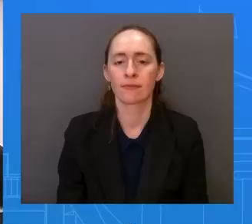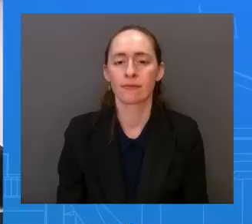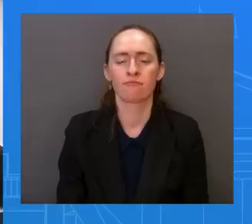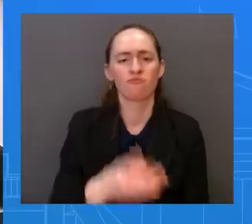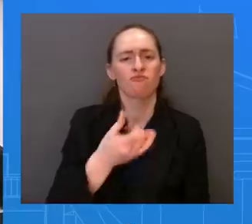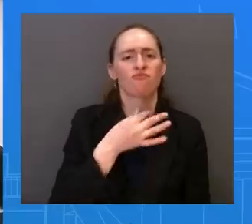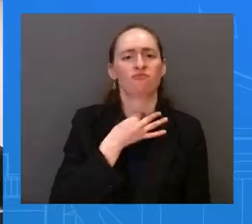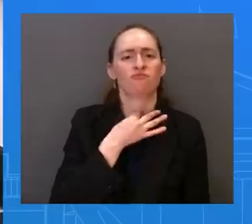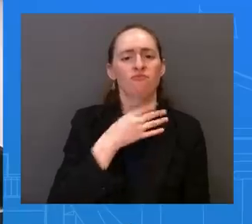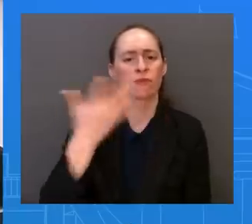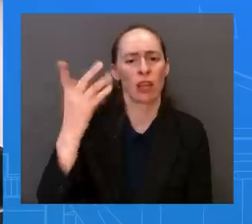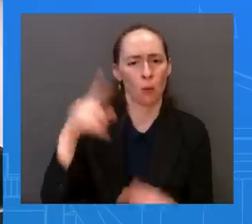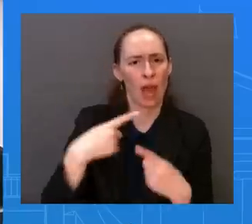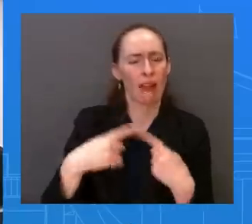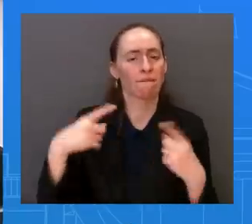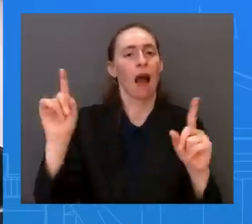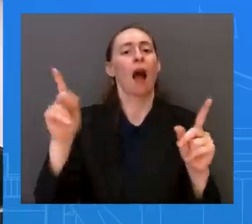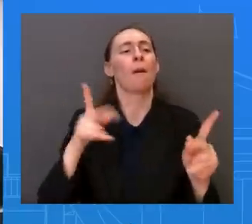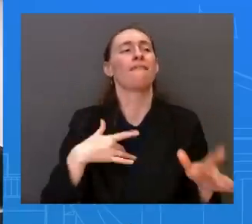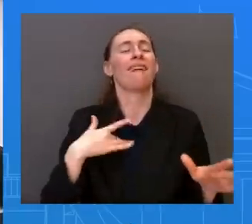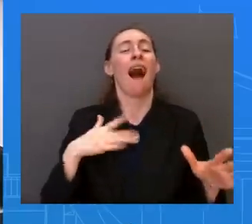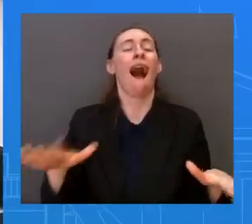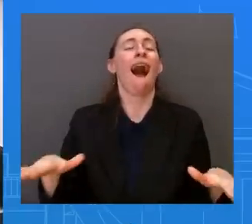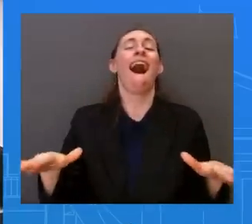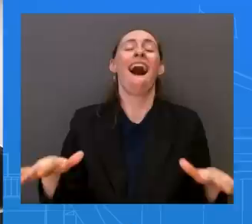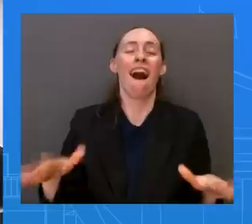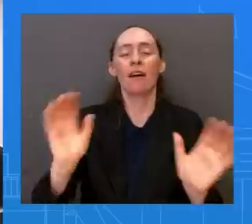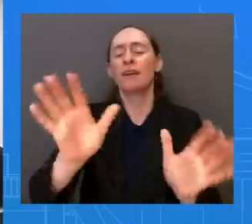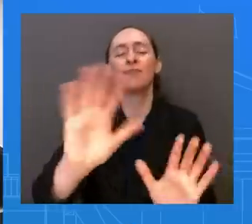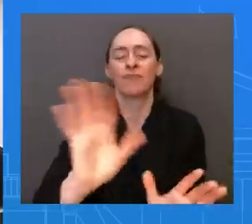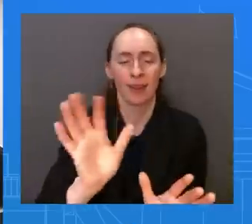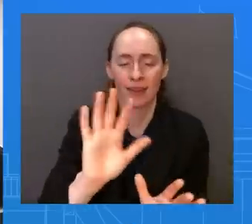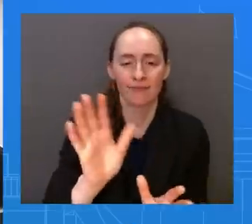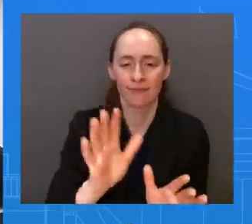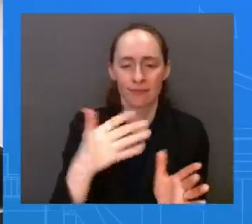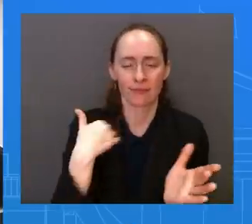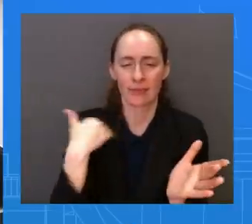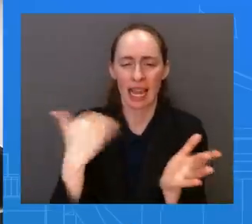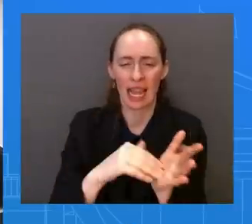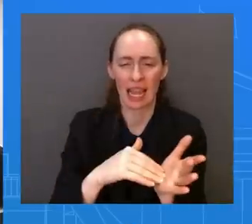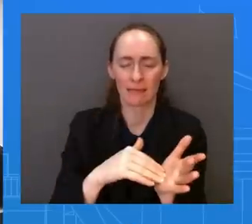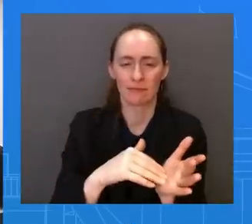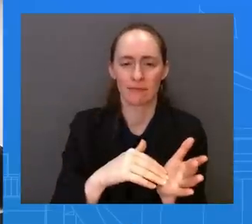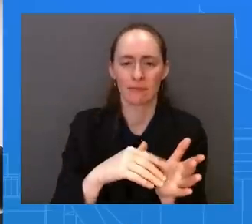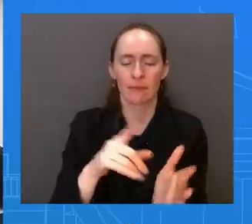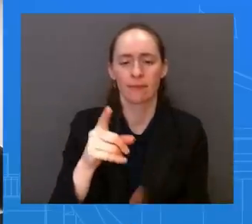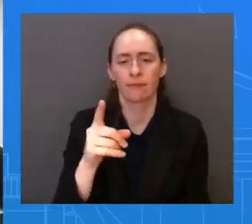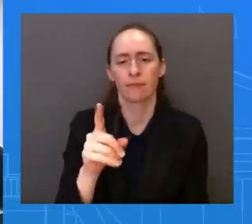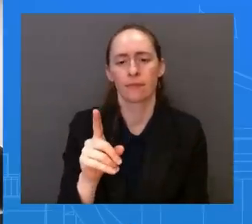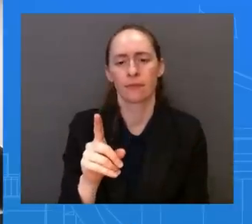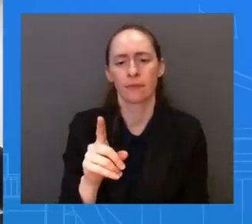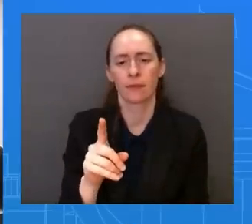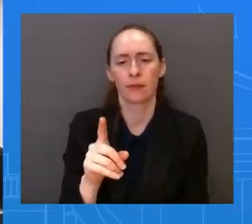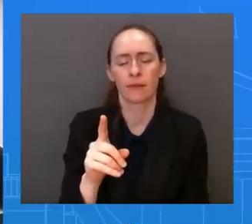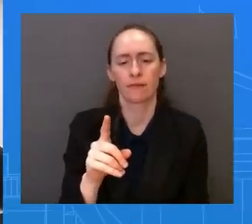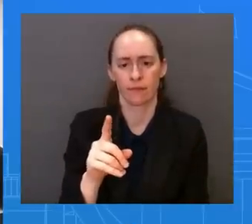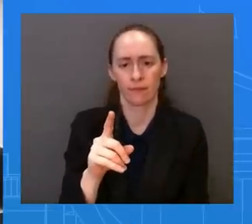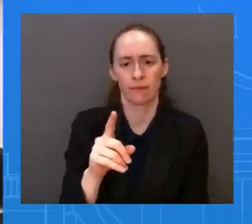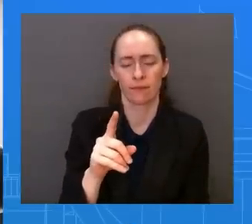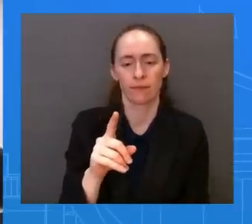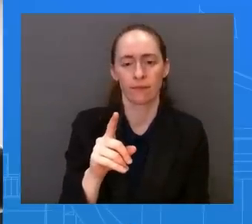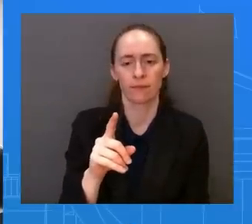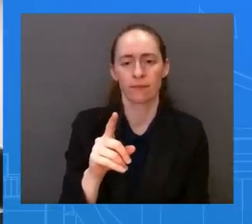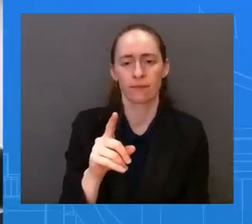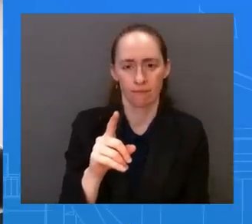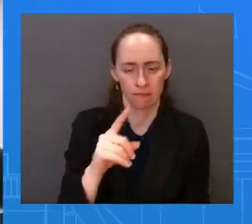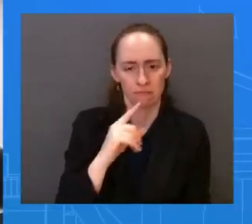to clarify on the stat that was just cited, it's only 16% of those in the poll believe they're